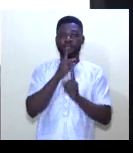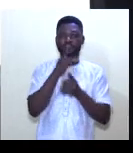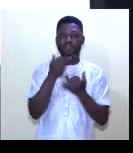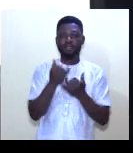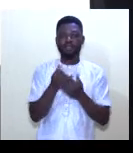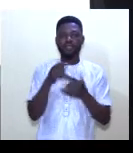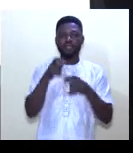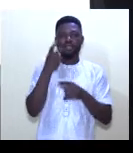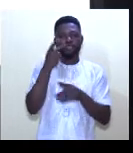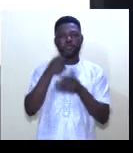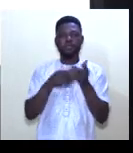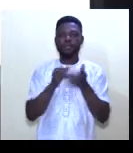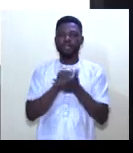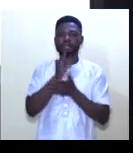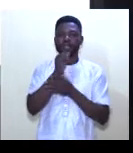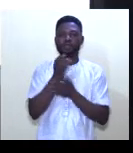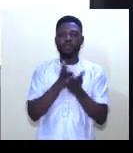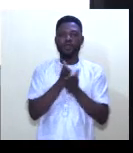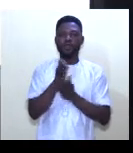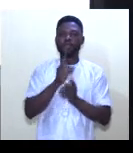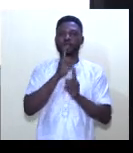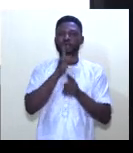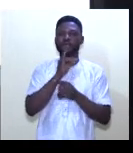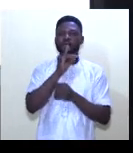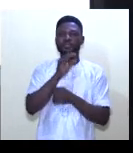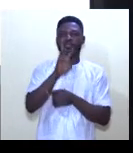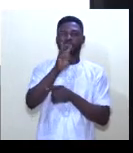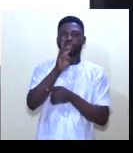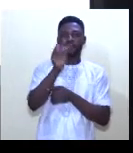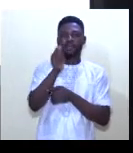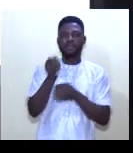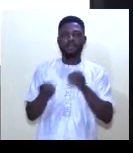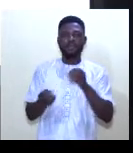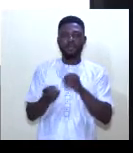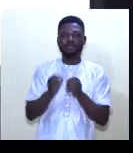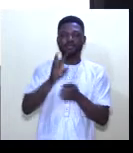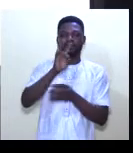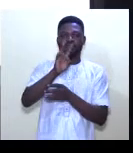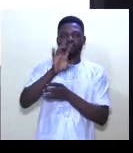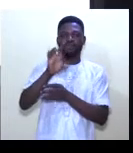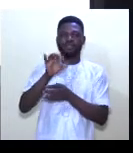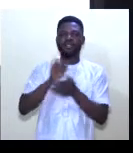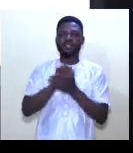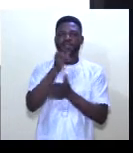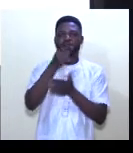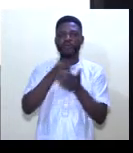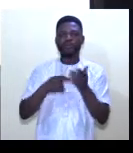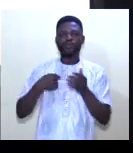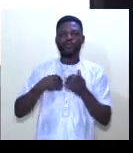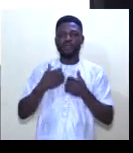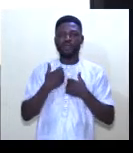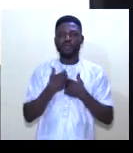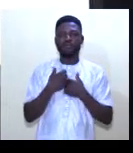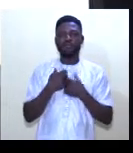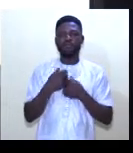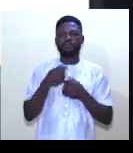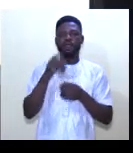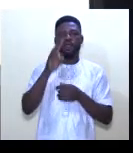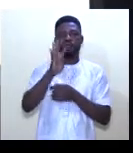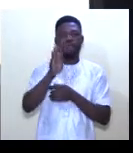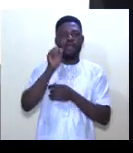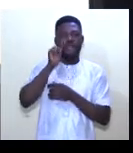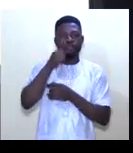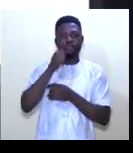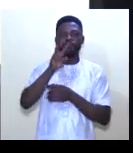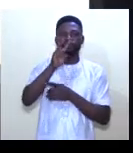You should have your answer by now. Let's see what that is. Correct answer is 6a plus 7c. And that is because we have 4a here, which is